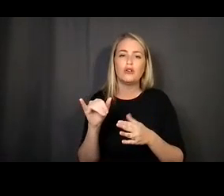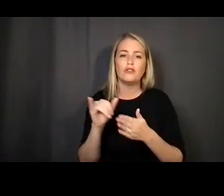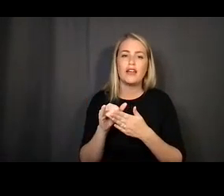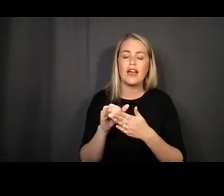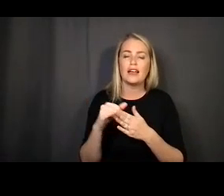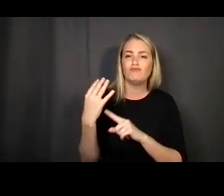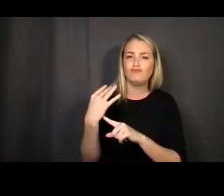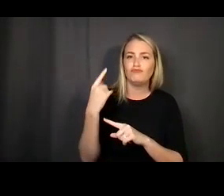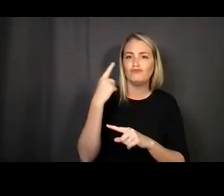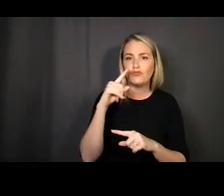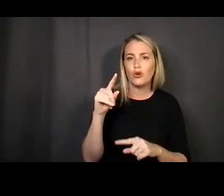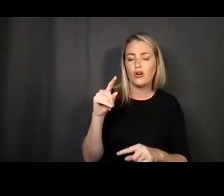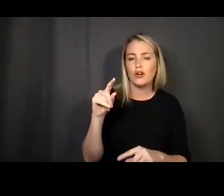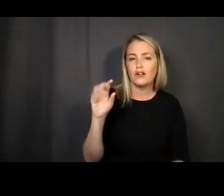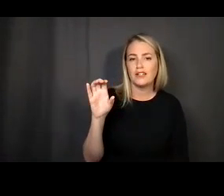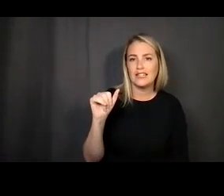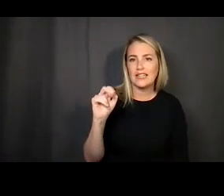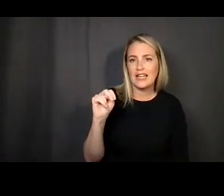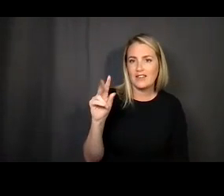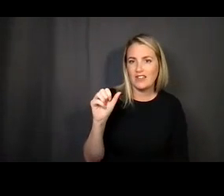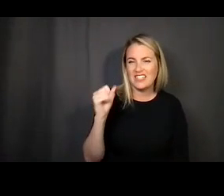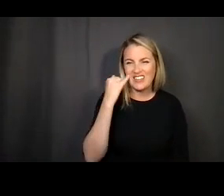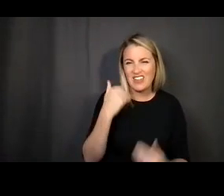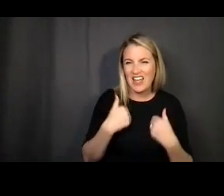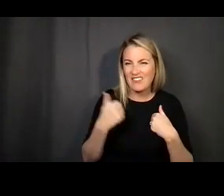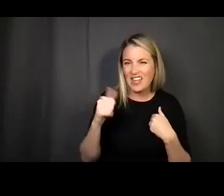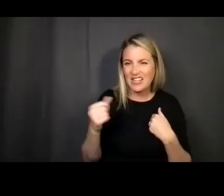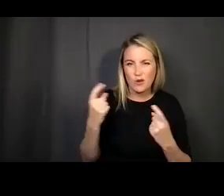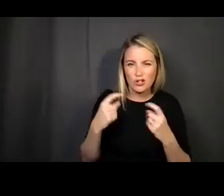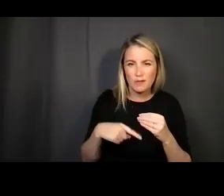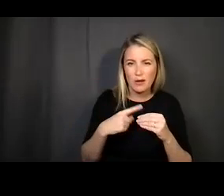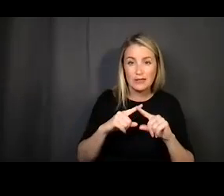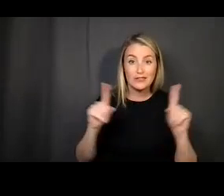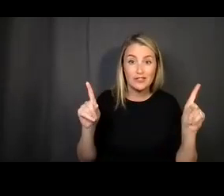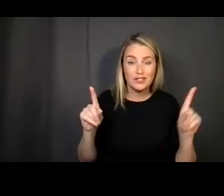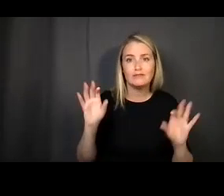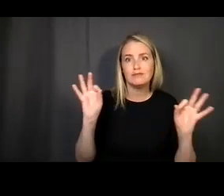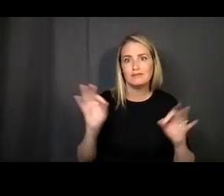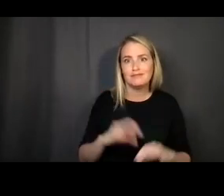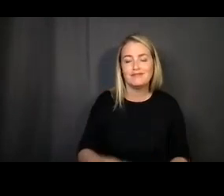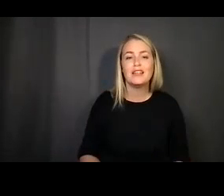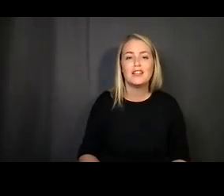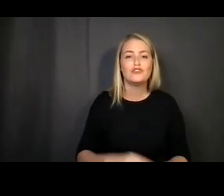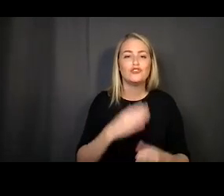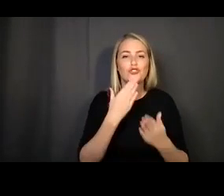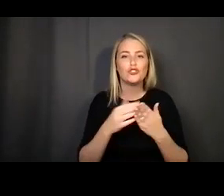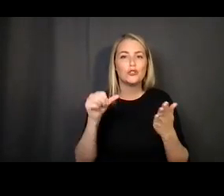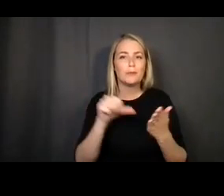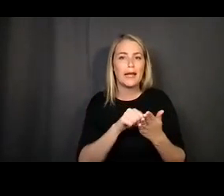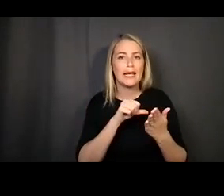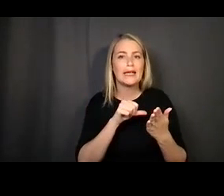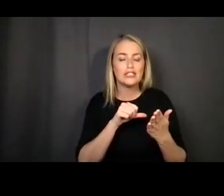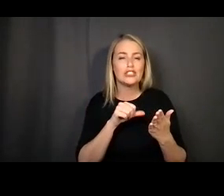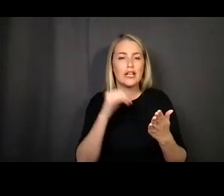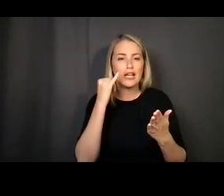es muy Canvas útil is para also helpful if you had any la questions aplicación about the del observador differences. en la aplicación de Canvas. So this might be a good page if you are